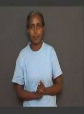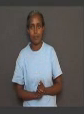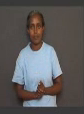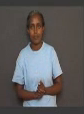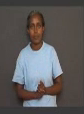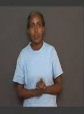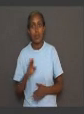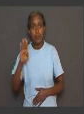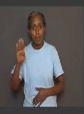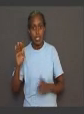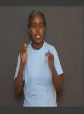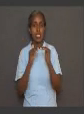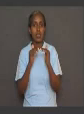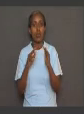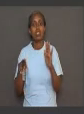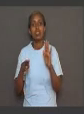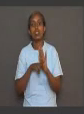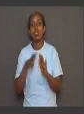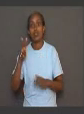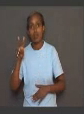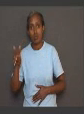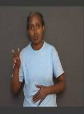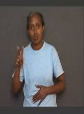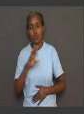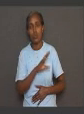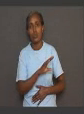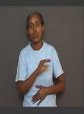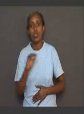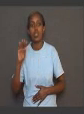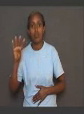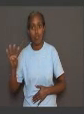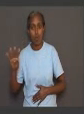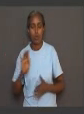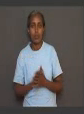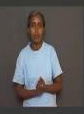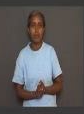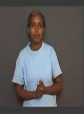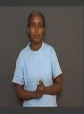and B equals -2 and 4.